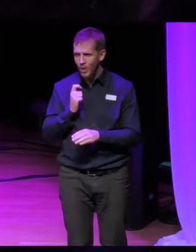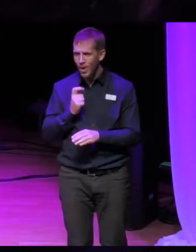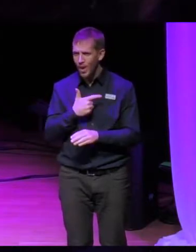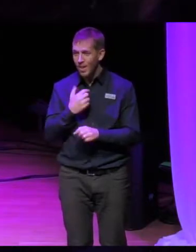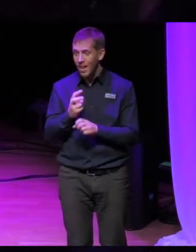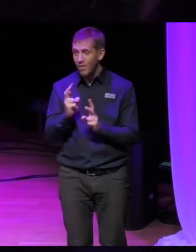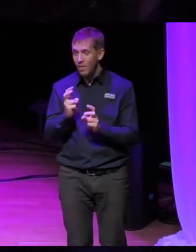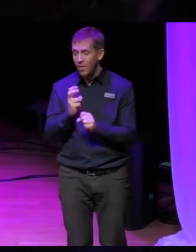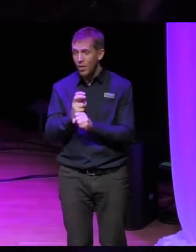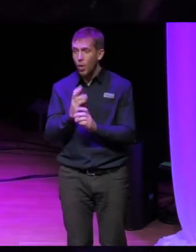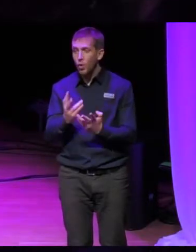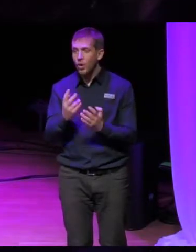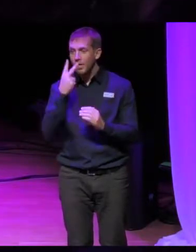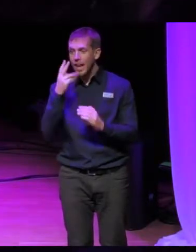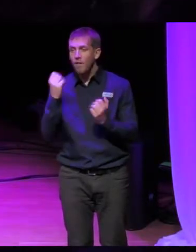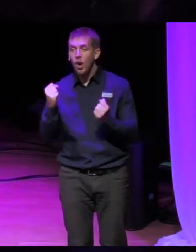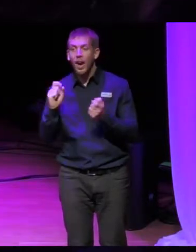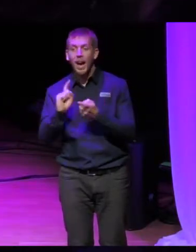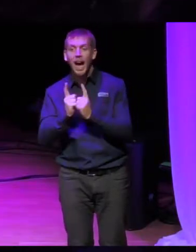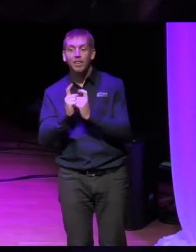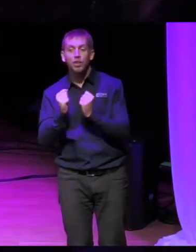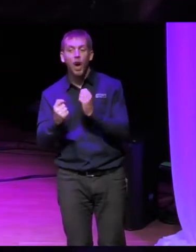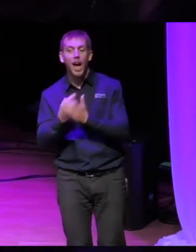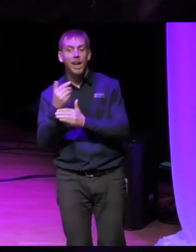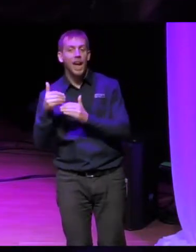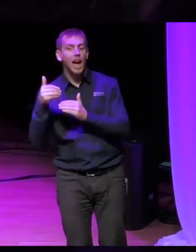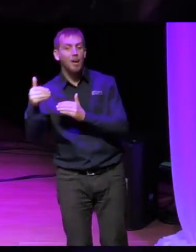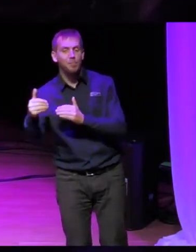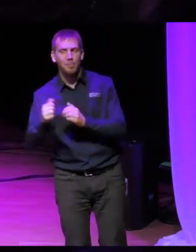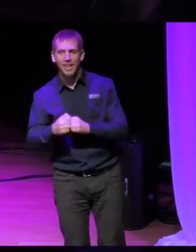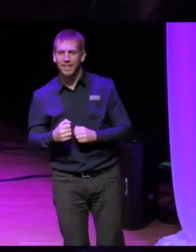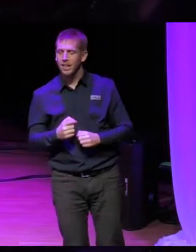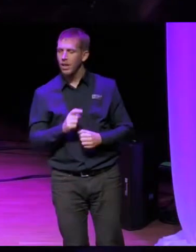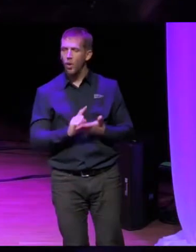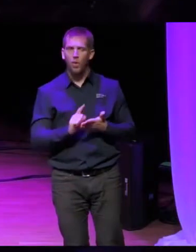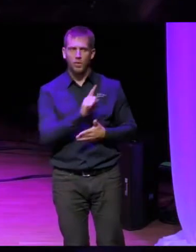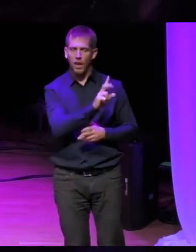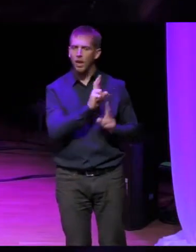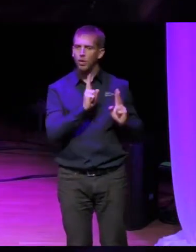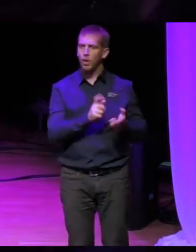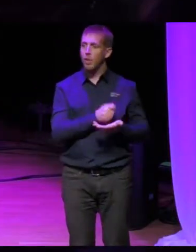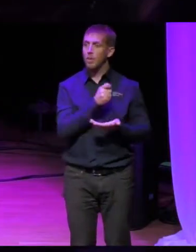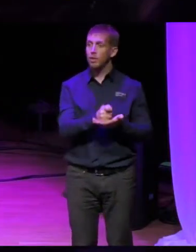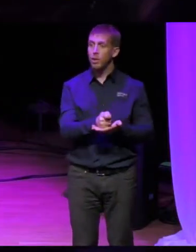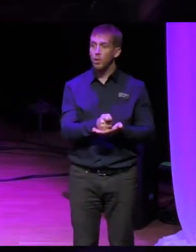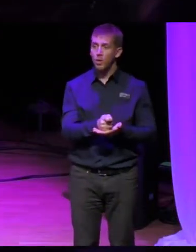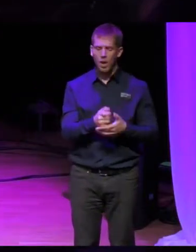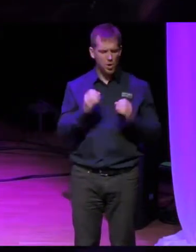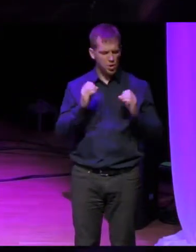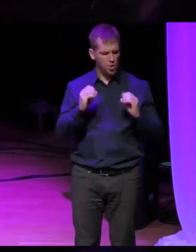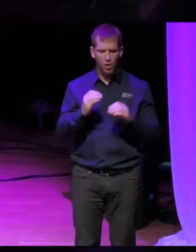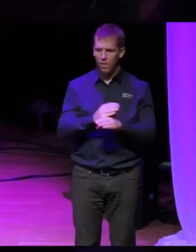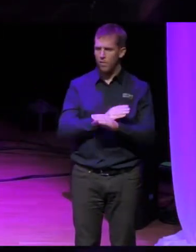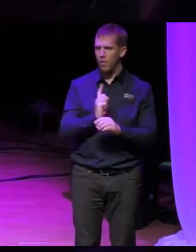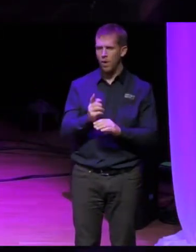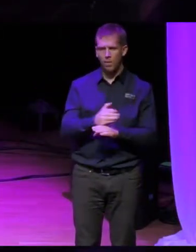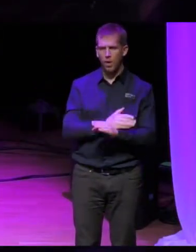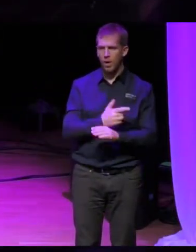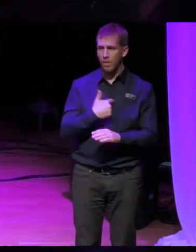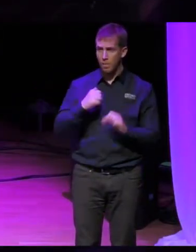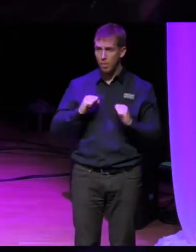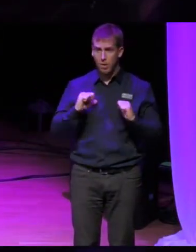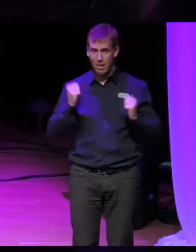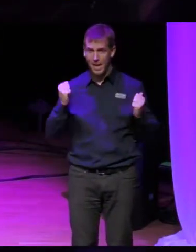that we think are coming, but knowing that sometimes these policies are announced with no warning whatsoever, and we have to be ready to go to court. And